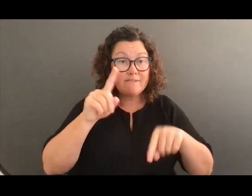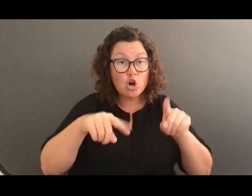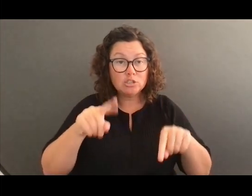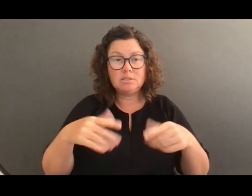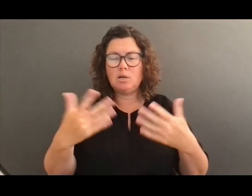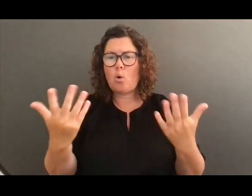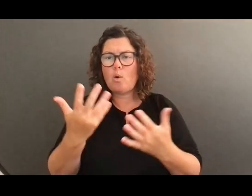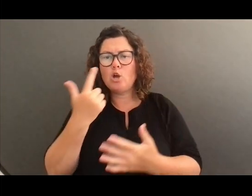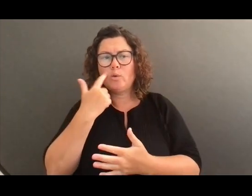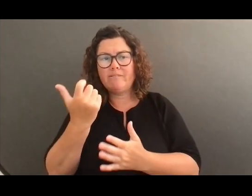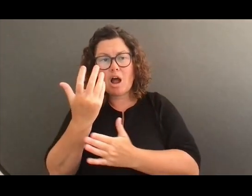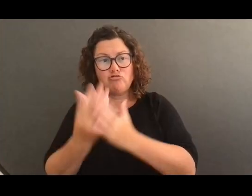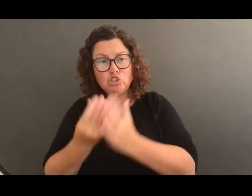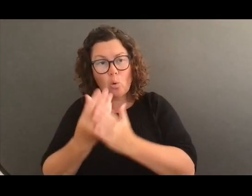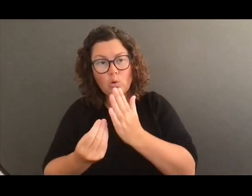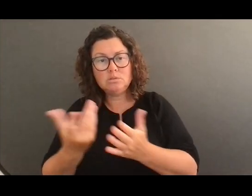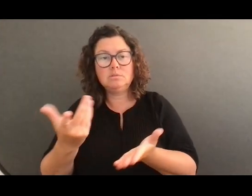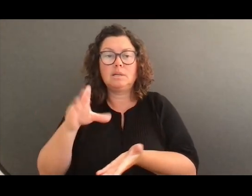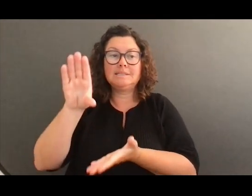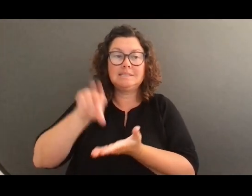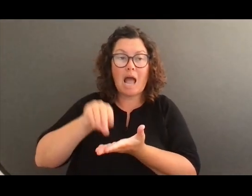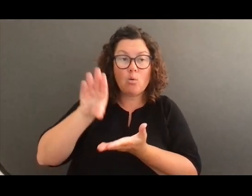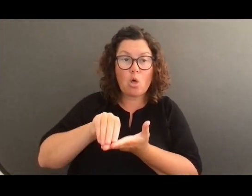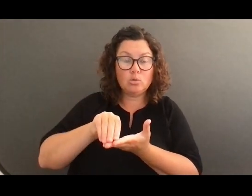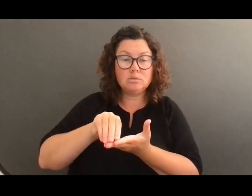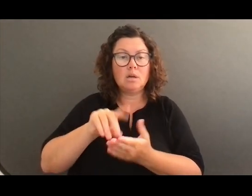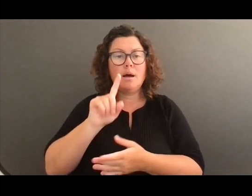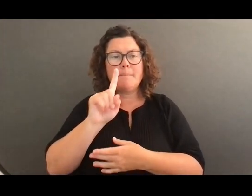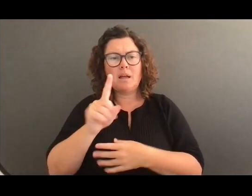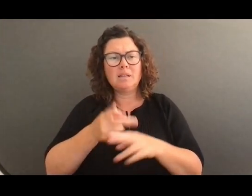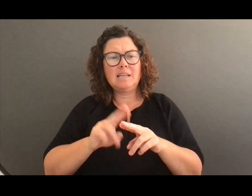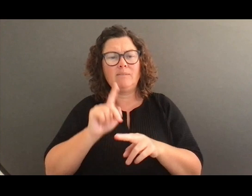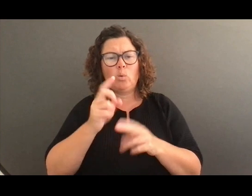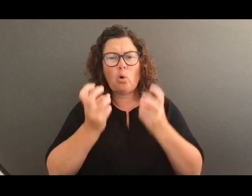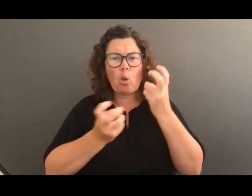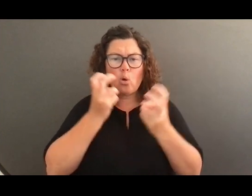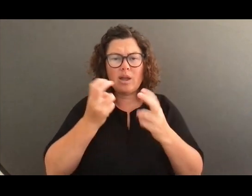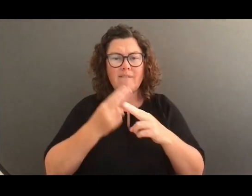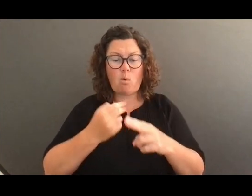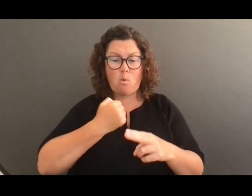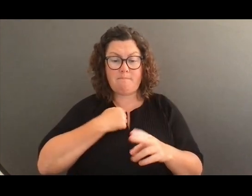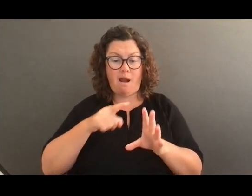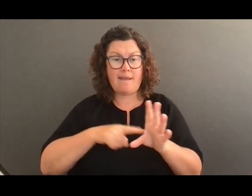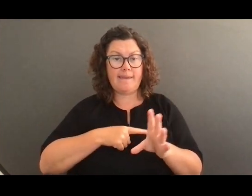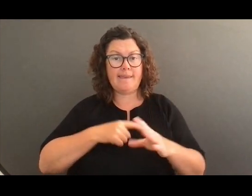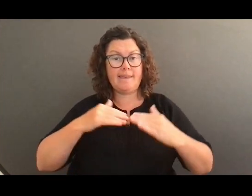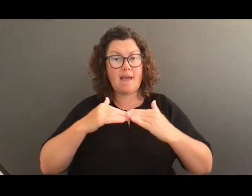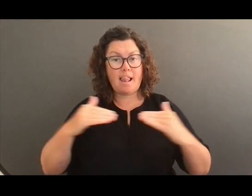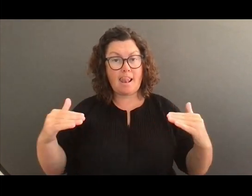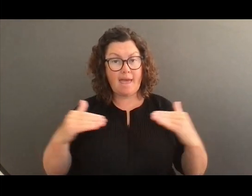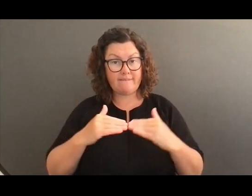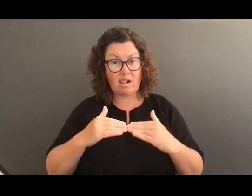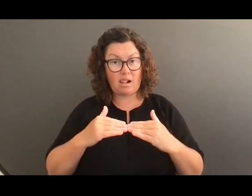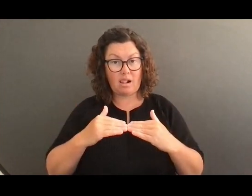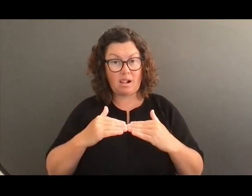downloads. But if you're looking for the content for your year level that you're teaching, you